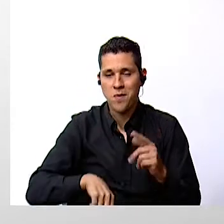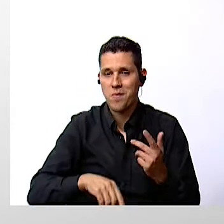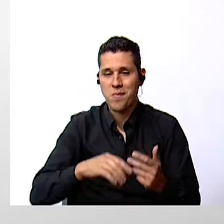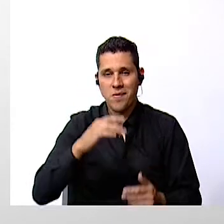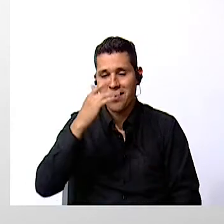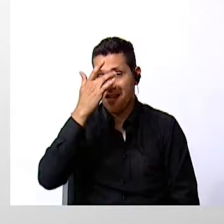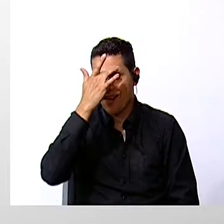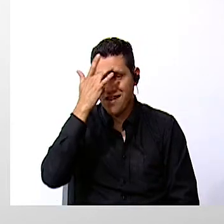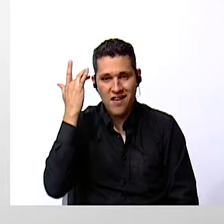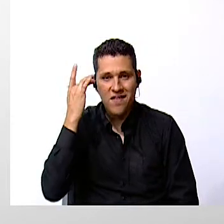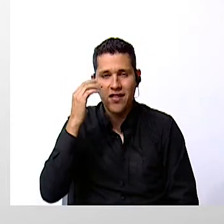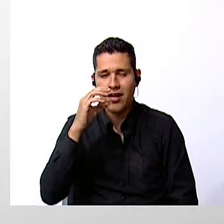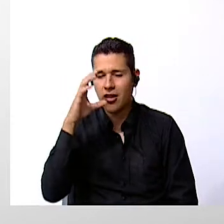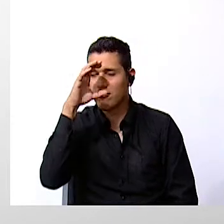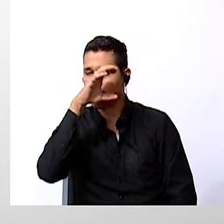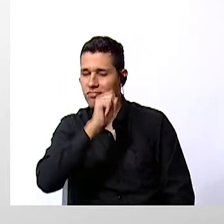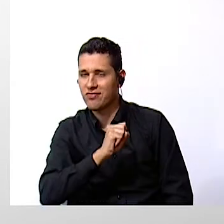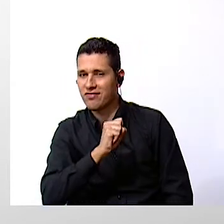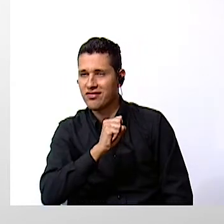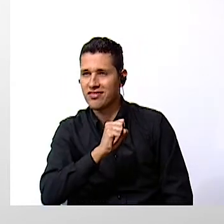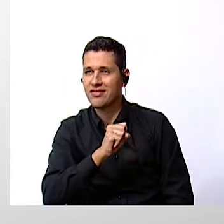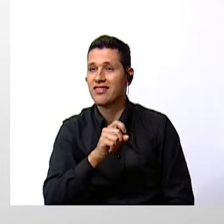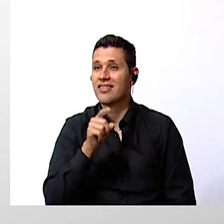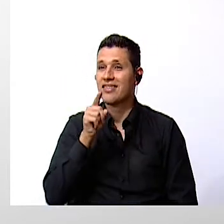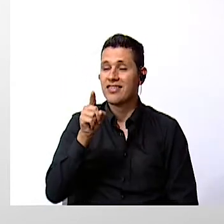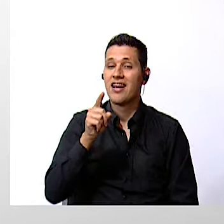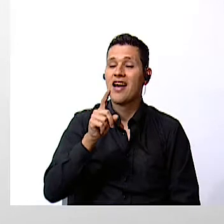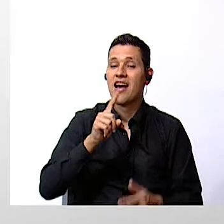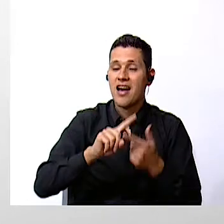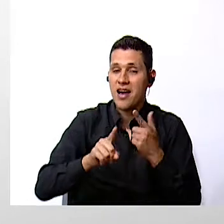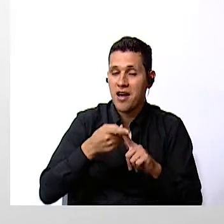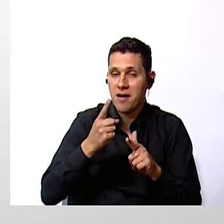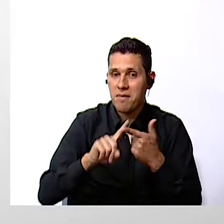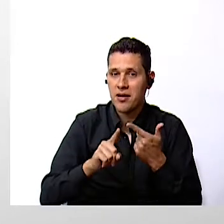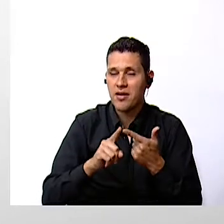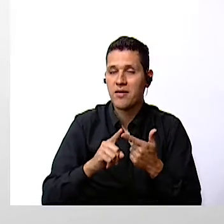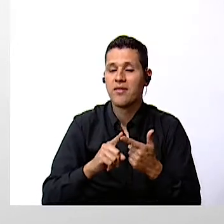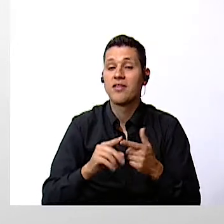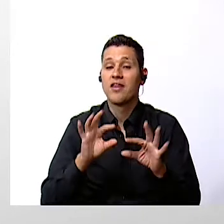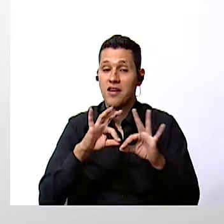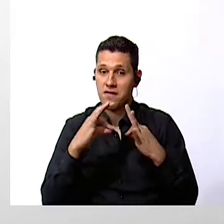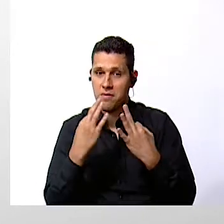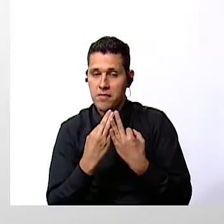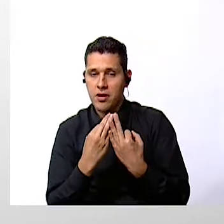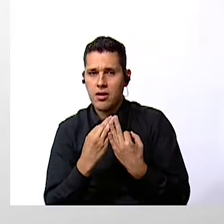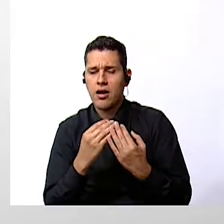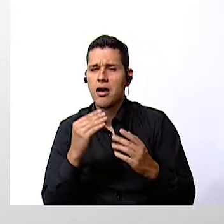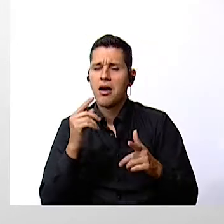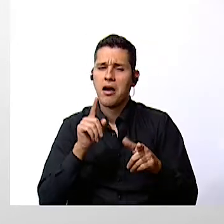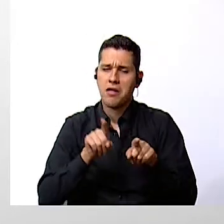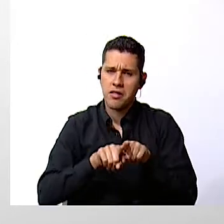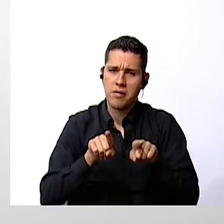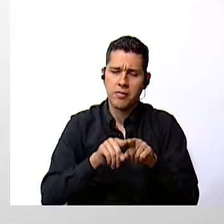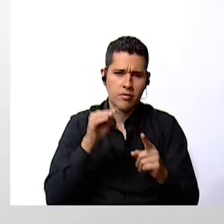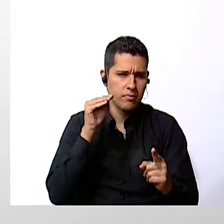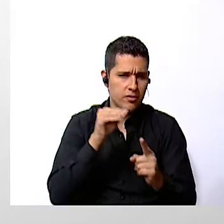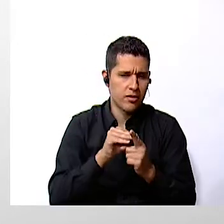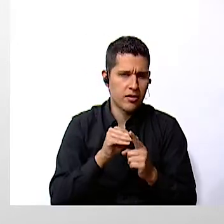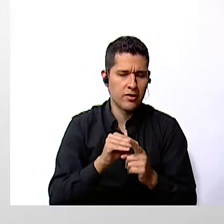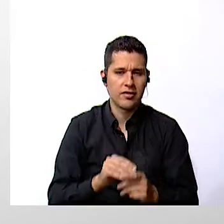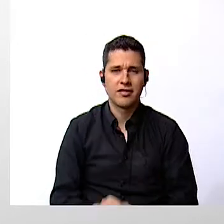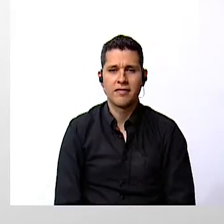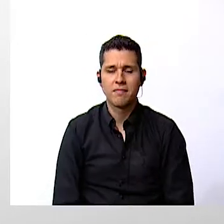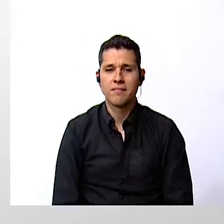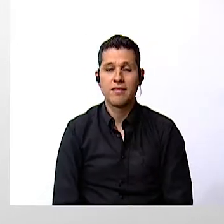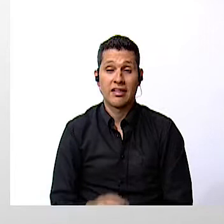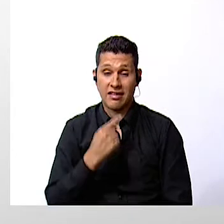your teachers, your family, and friends. And you can also send messages. It goes like this. I can